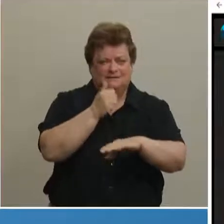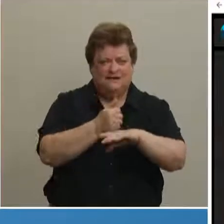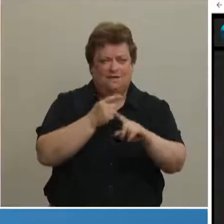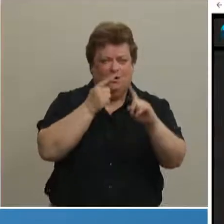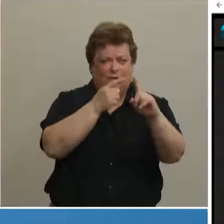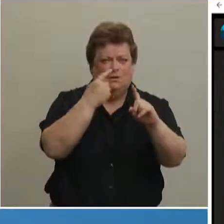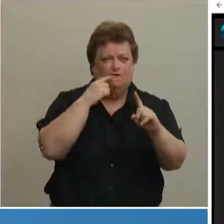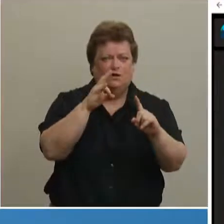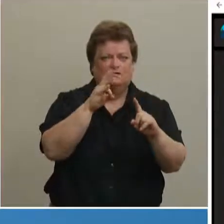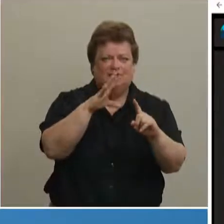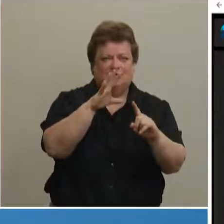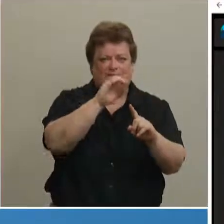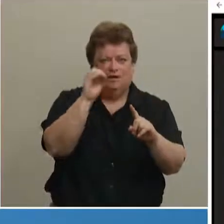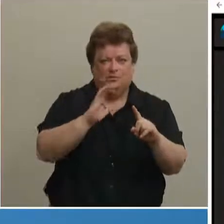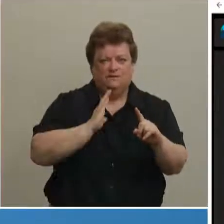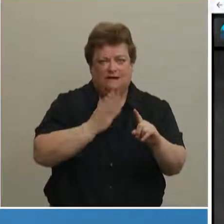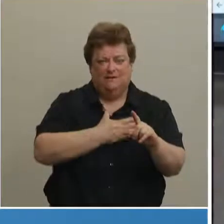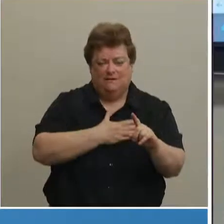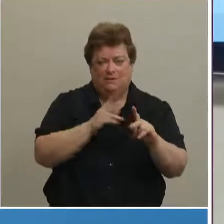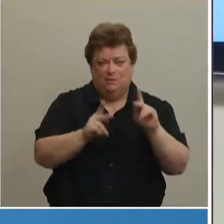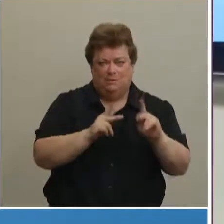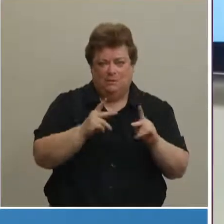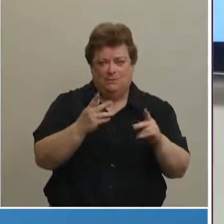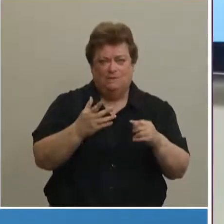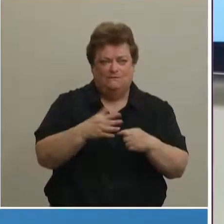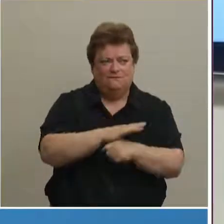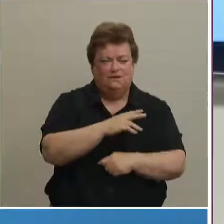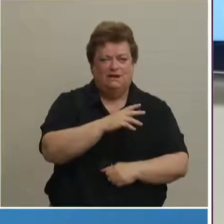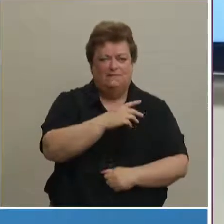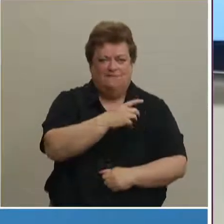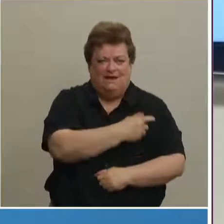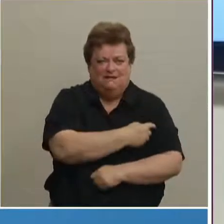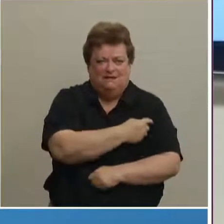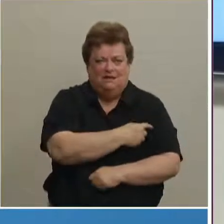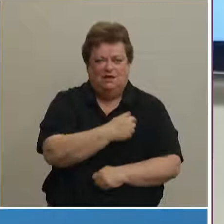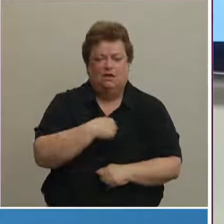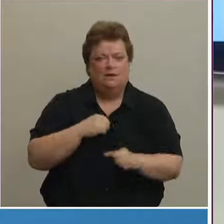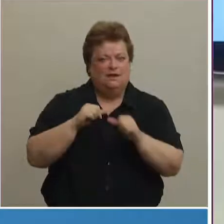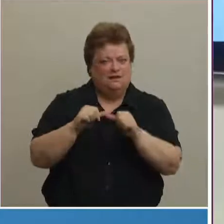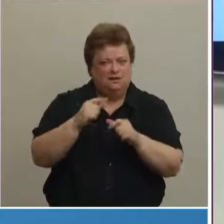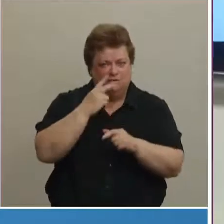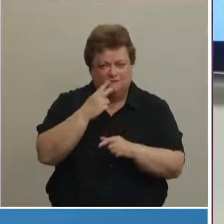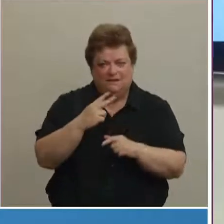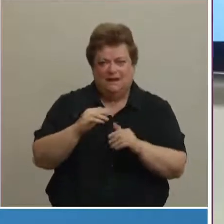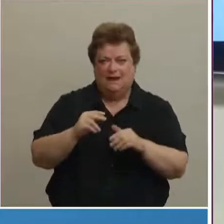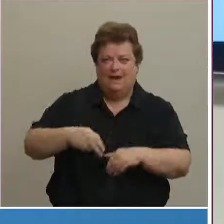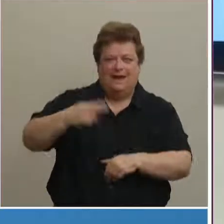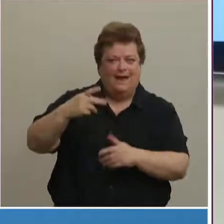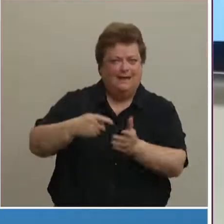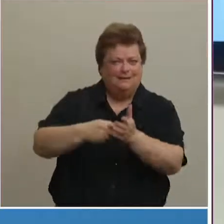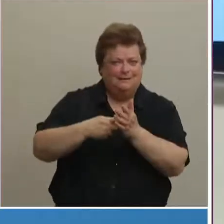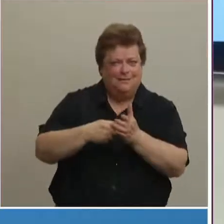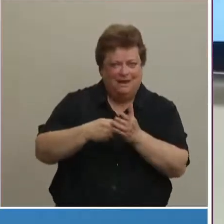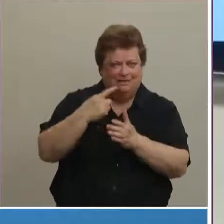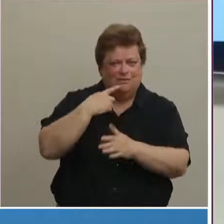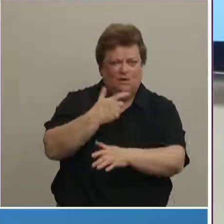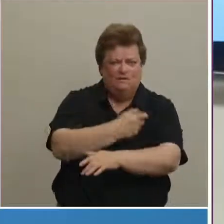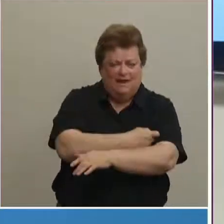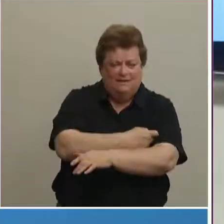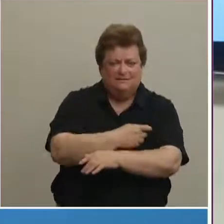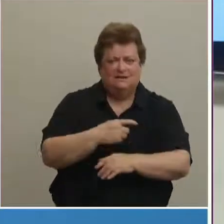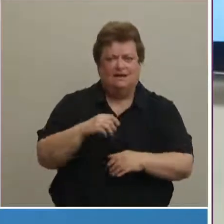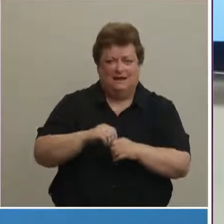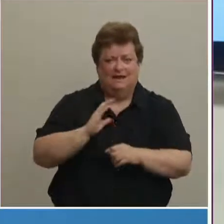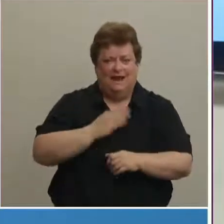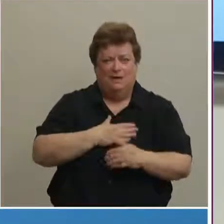eligible residents fully vaccinated. We continue to see high demand for the vaccine in our community, and we look forward to